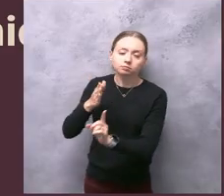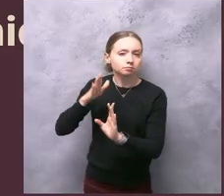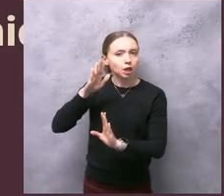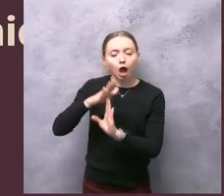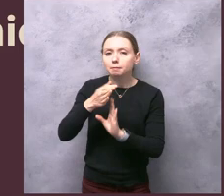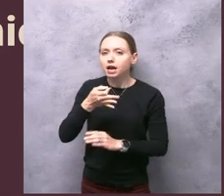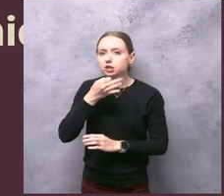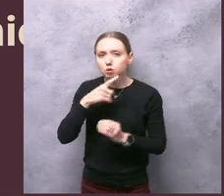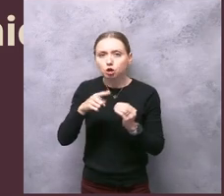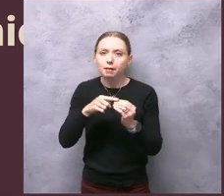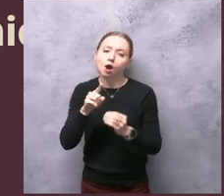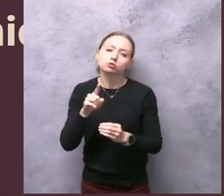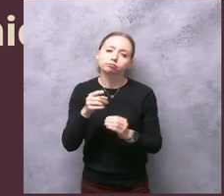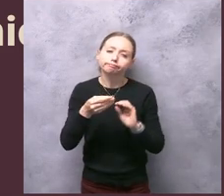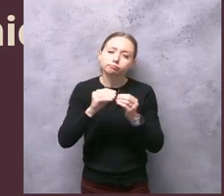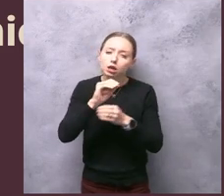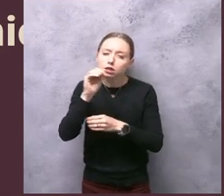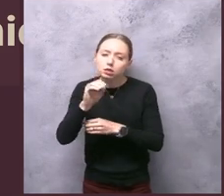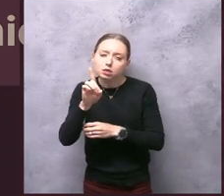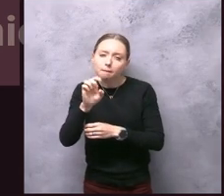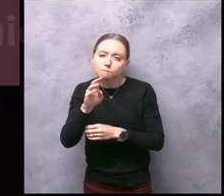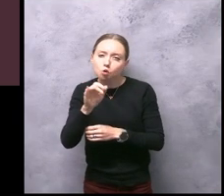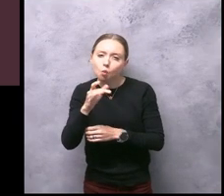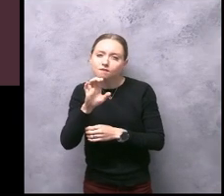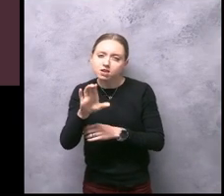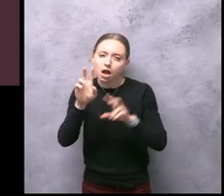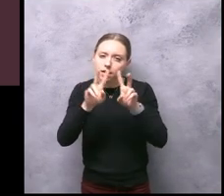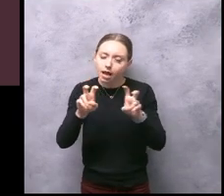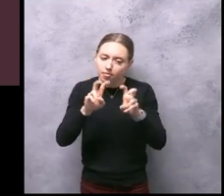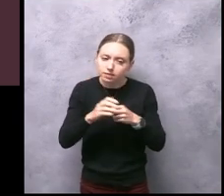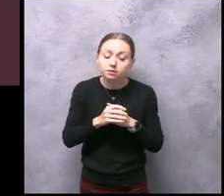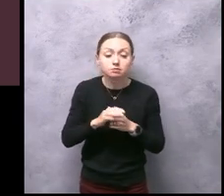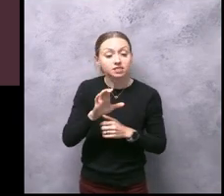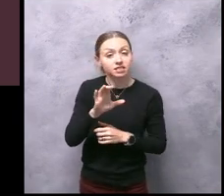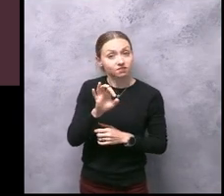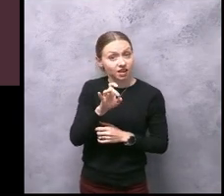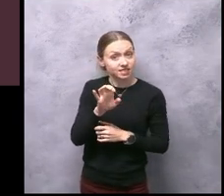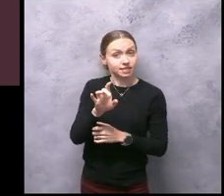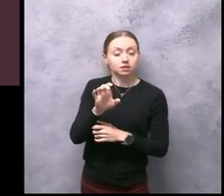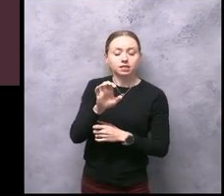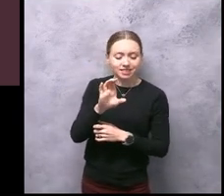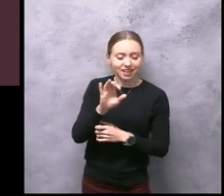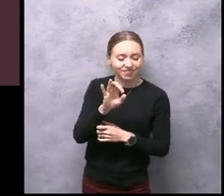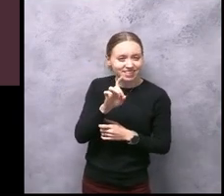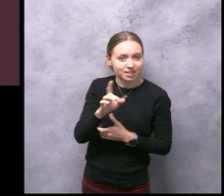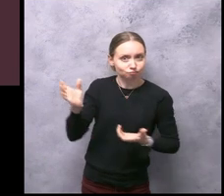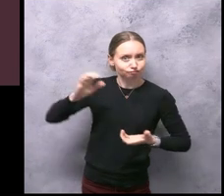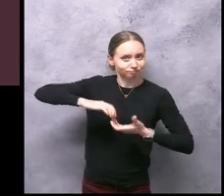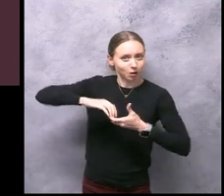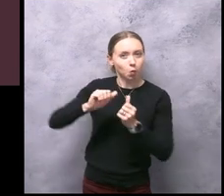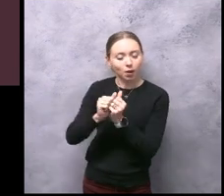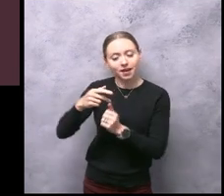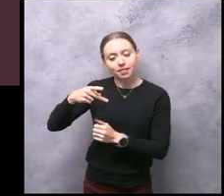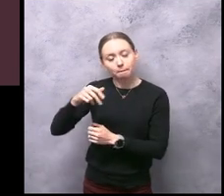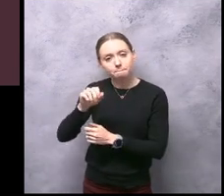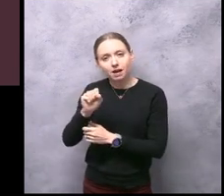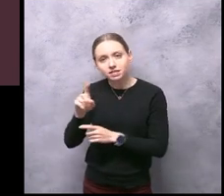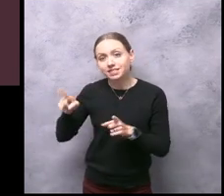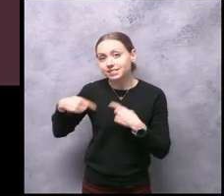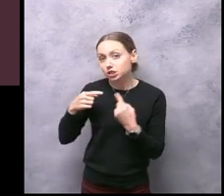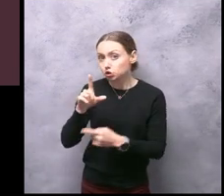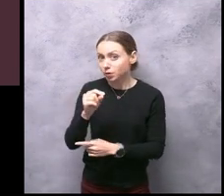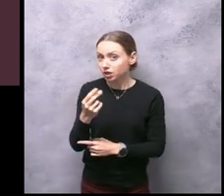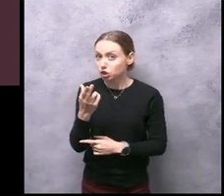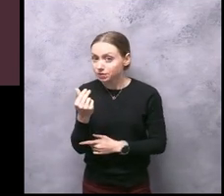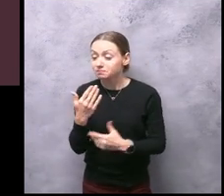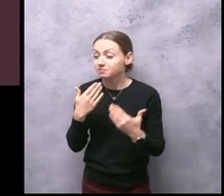across Texas. CFISD has enjoyed a collaboration with PASA since 2013, and thanks to this partnership, our boundaries projections